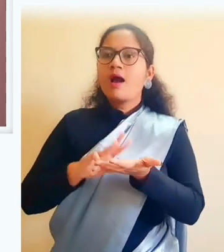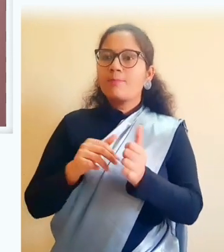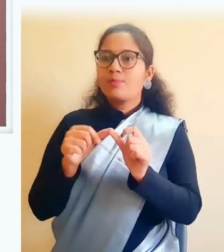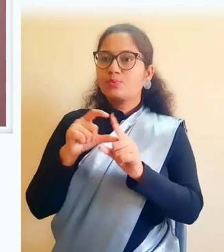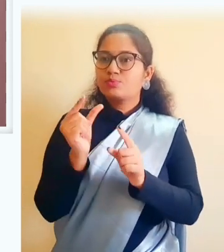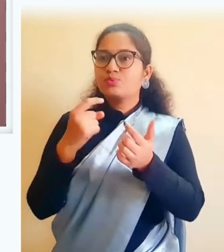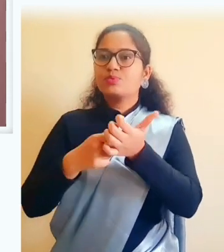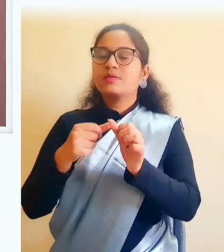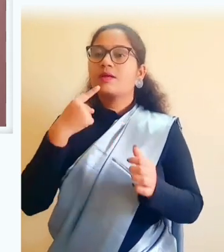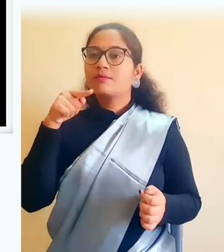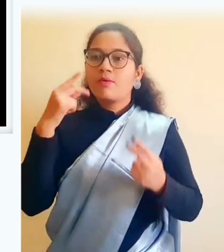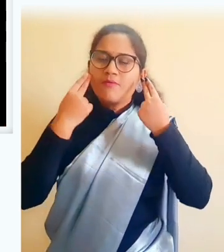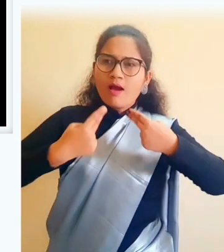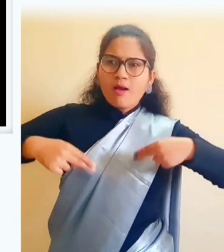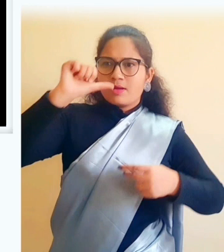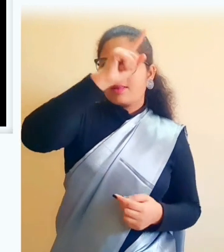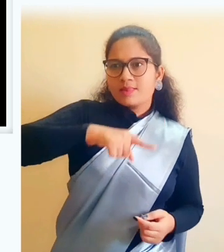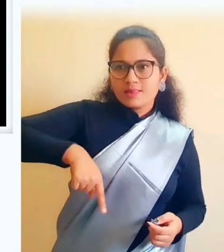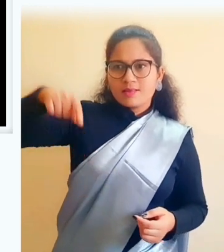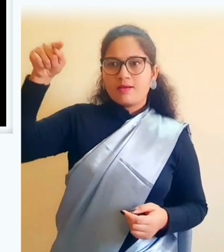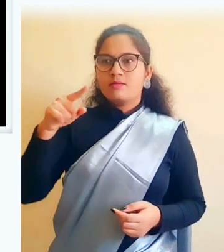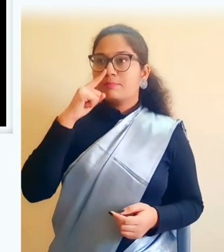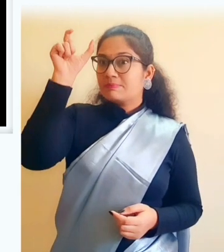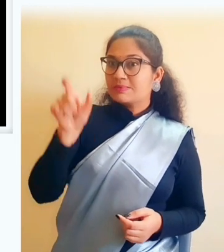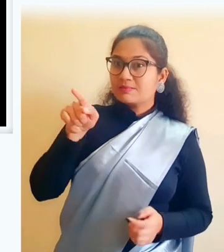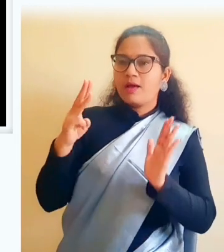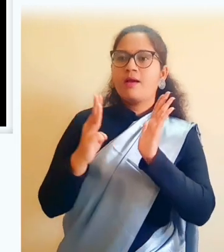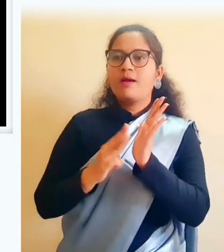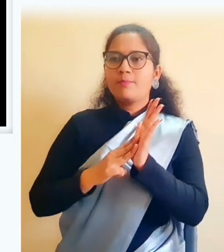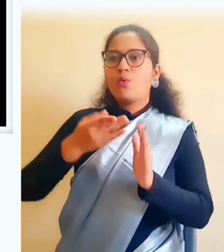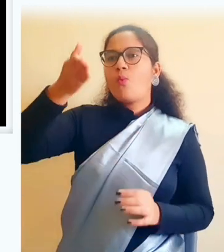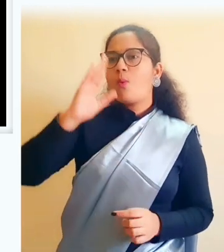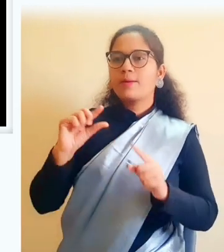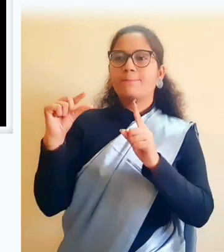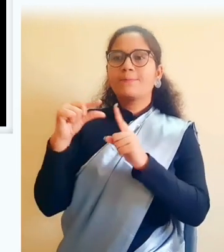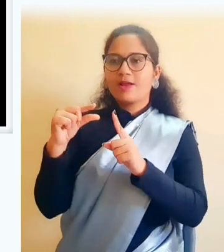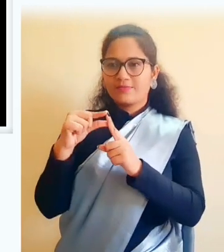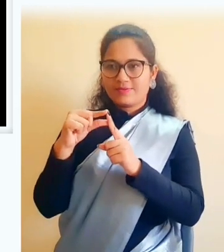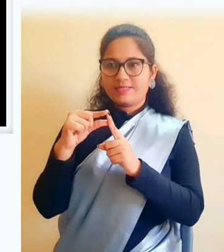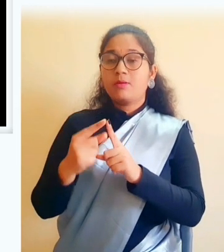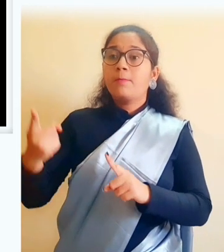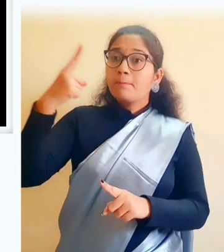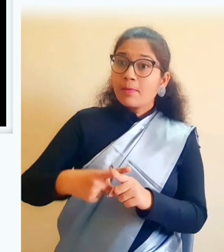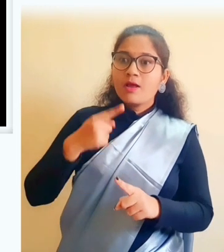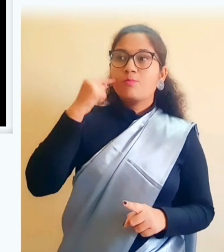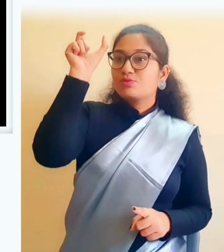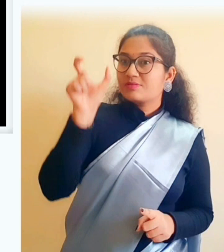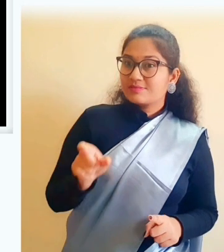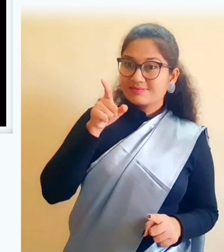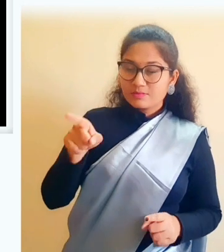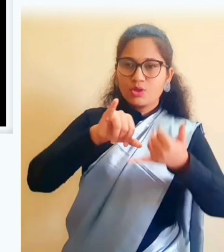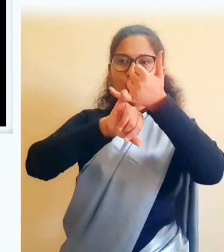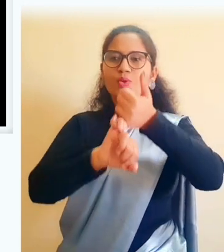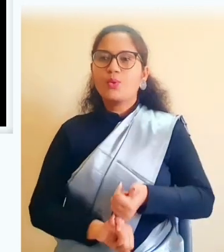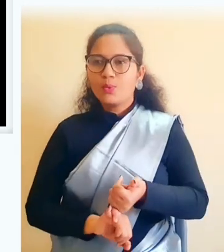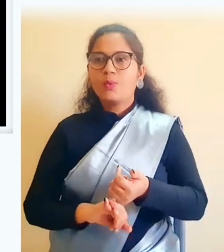most well-known in India. It is dedicated to Meenakshi, a form of the goddess Parvati, and Sundareshwara, a form